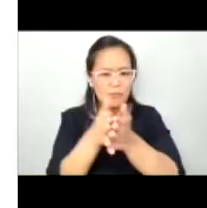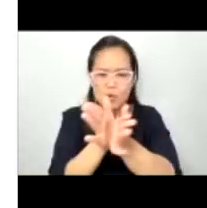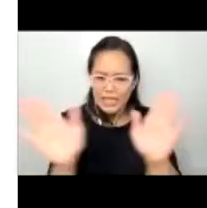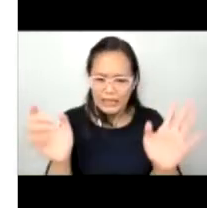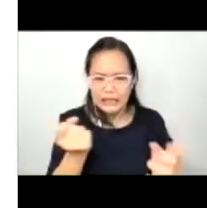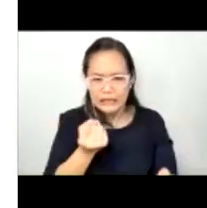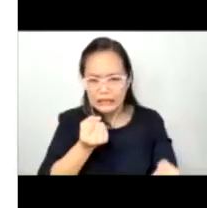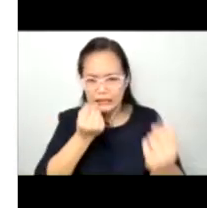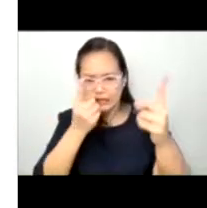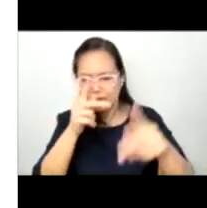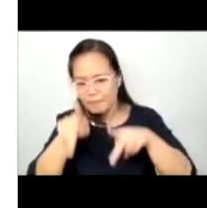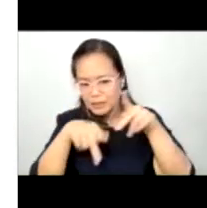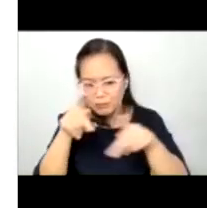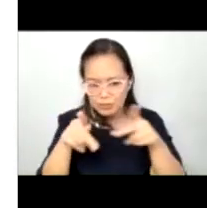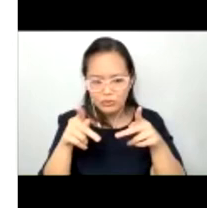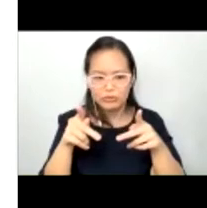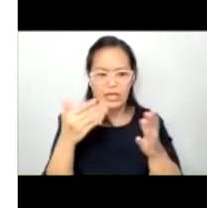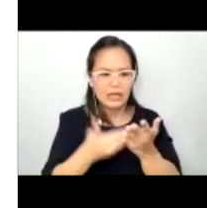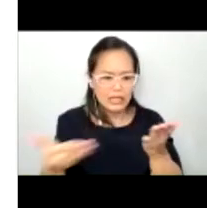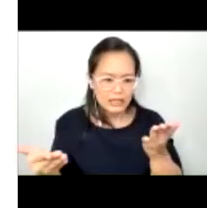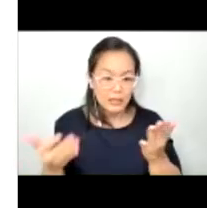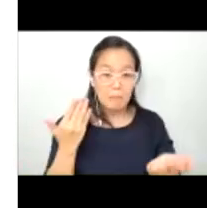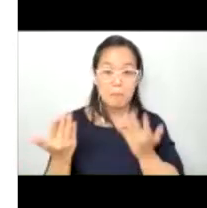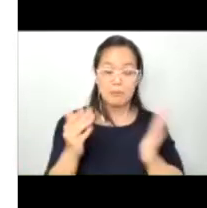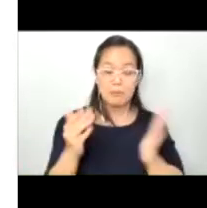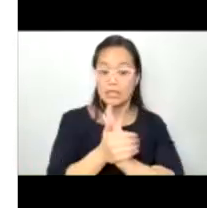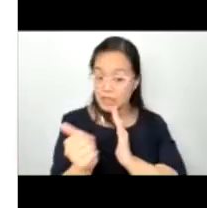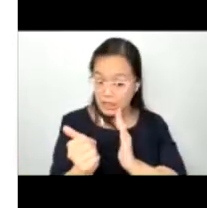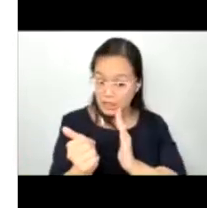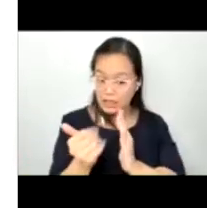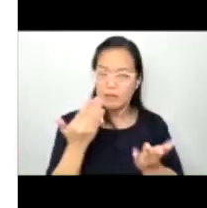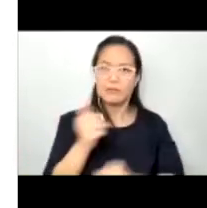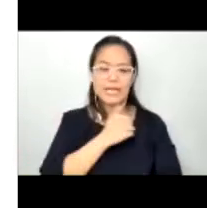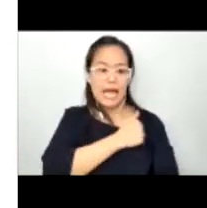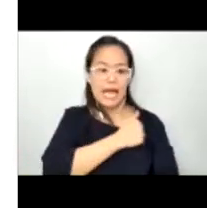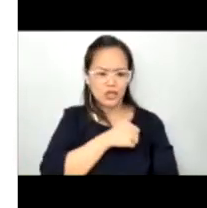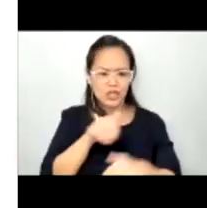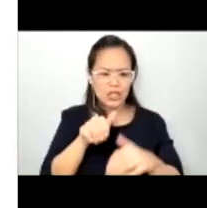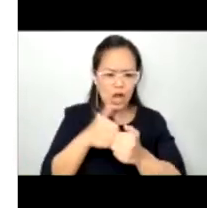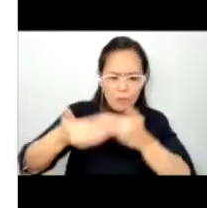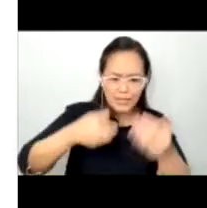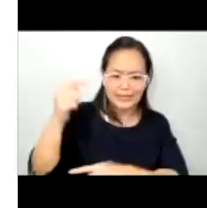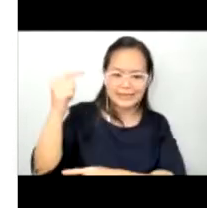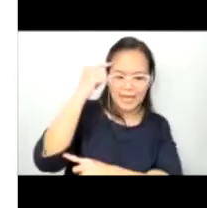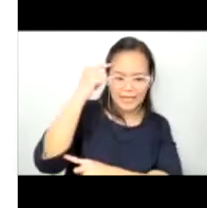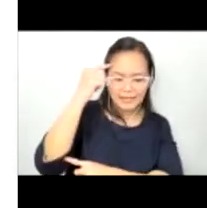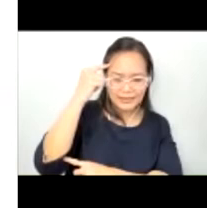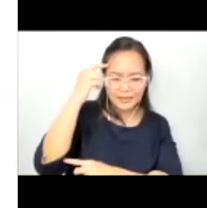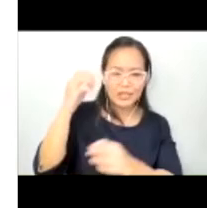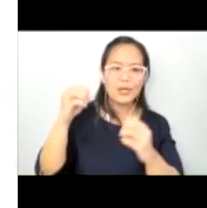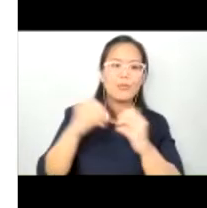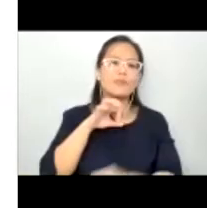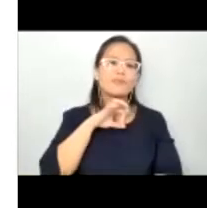people and things. It may be a skill. It may be an attitude of mind that nourishes our